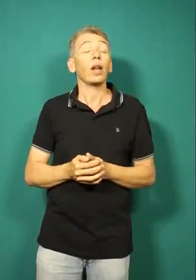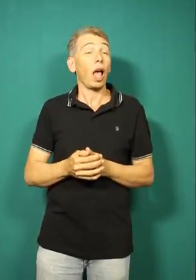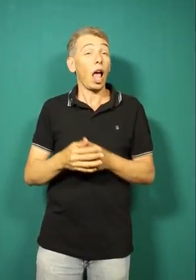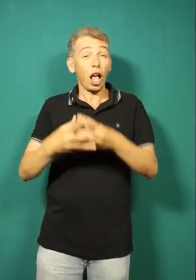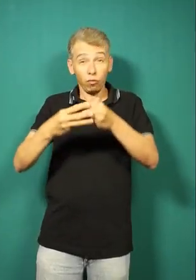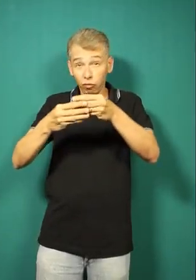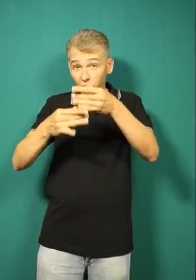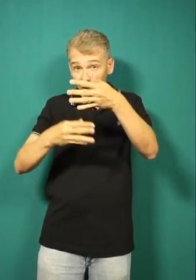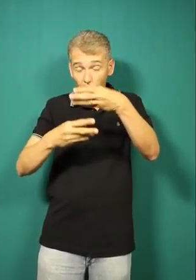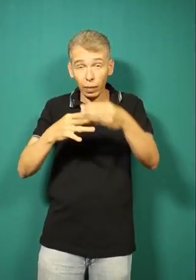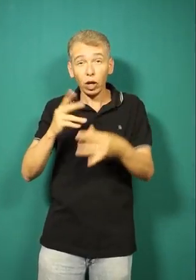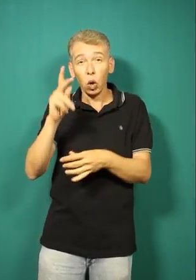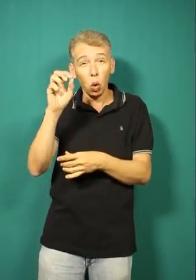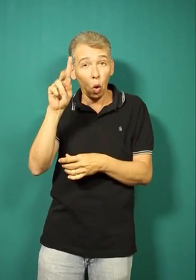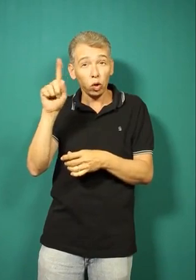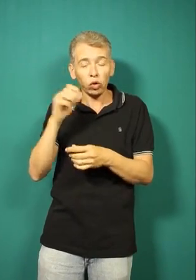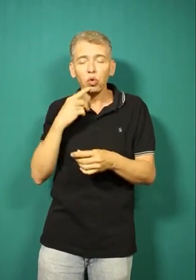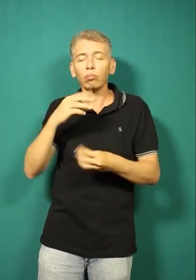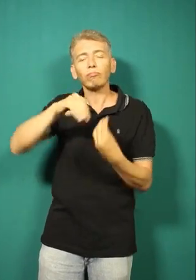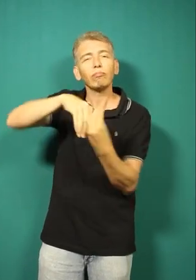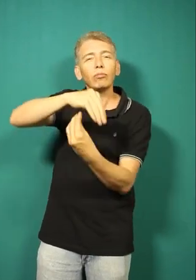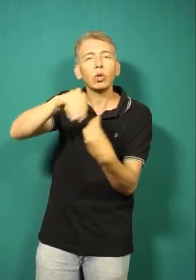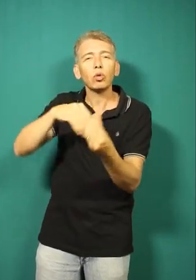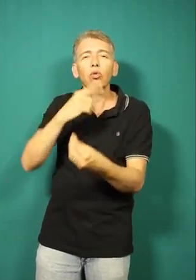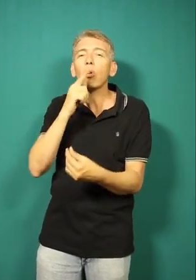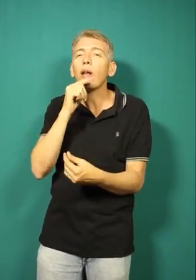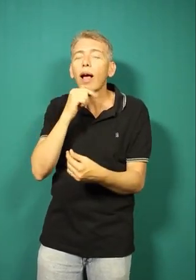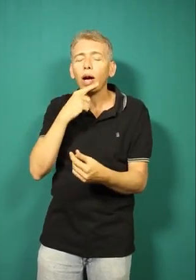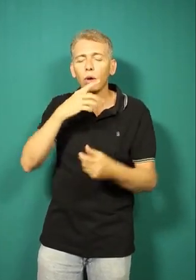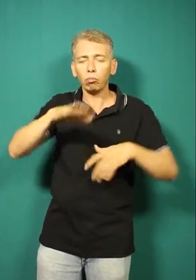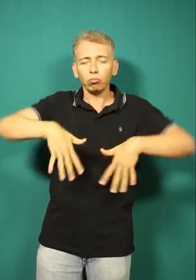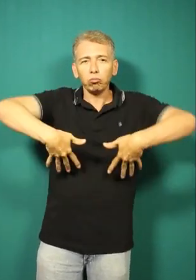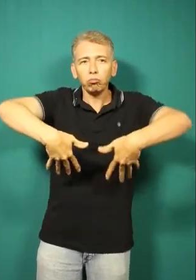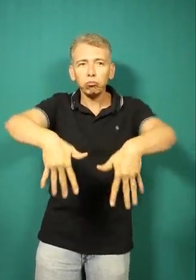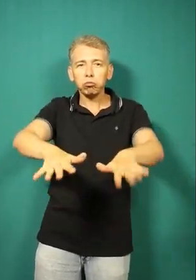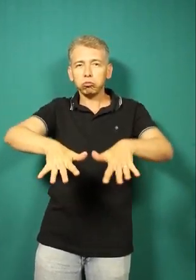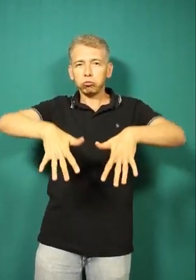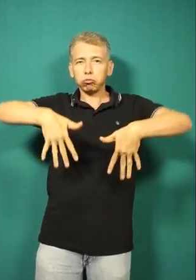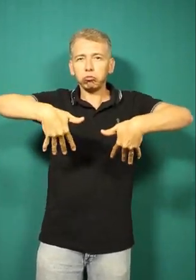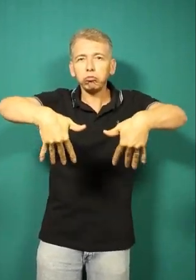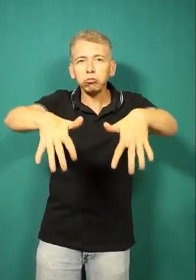Kozo fibers are mixed with water in the vat and stirred well.